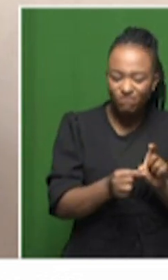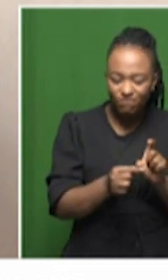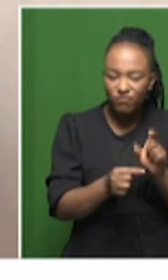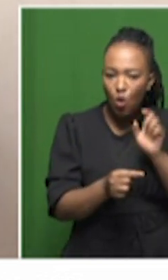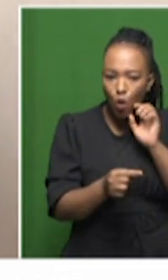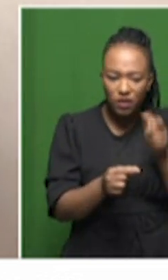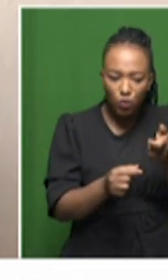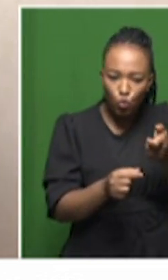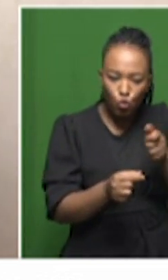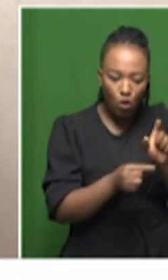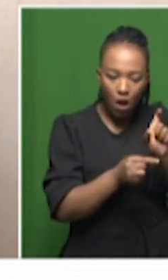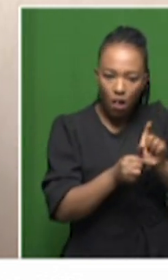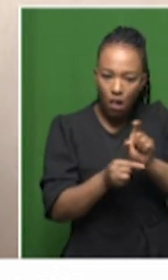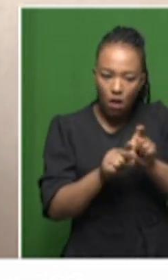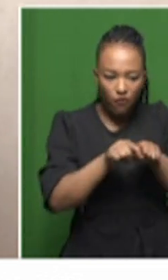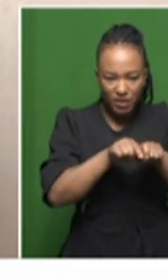in terms of the